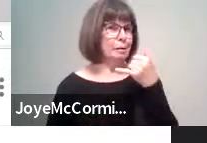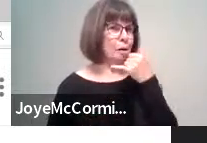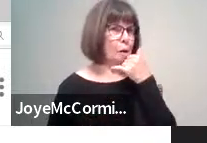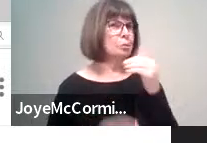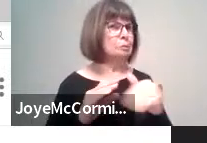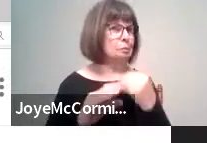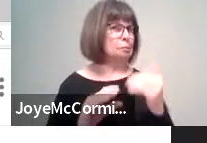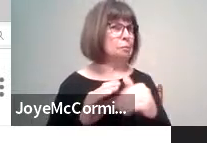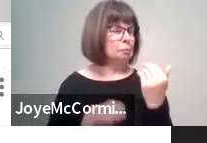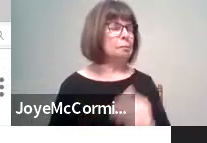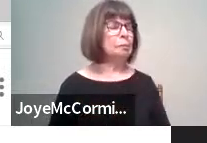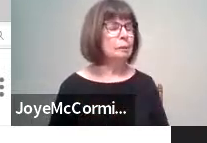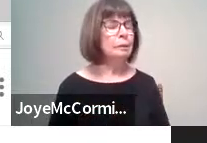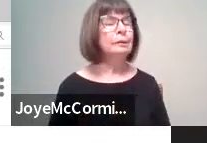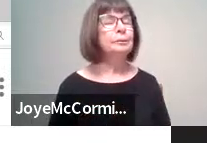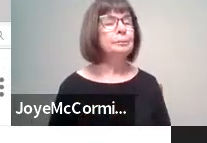gotten,